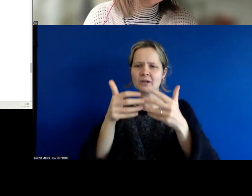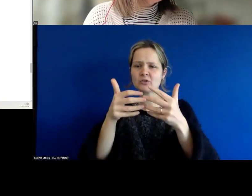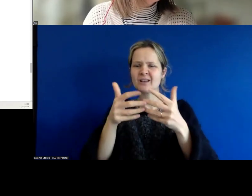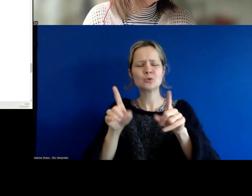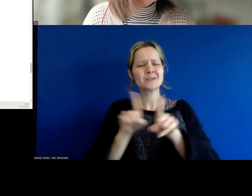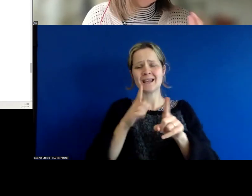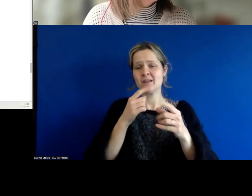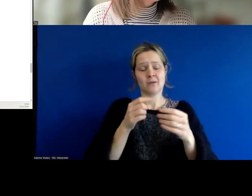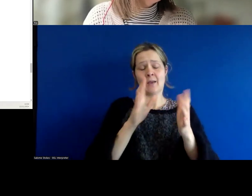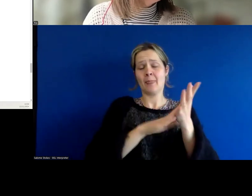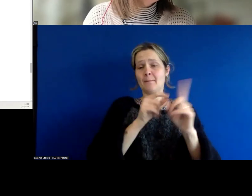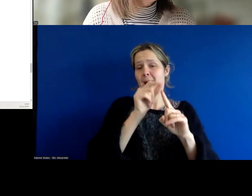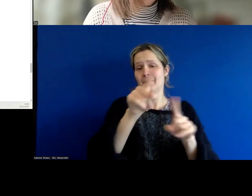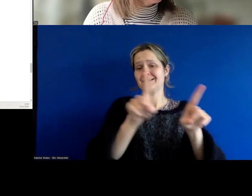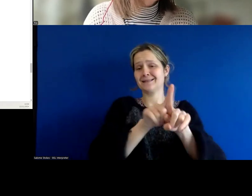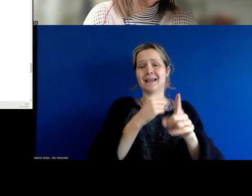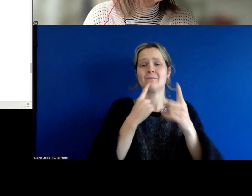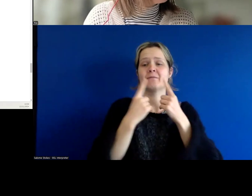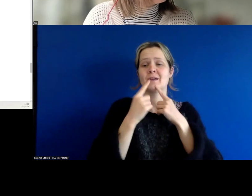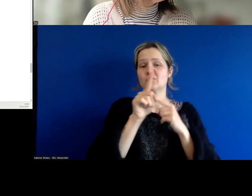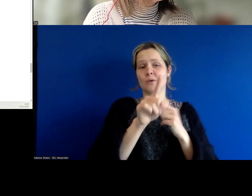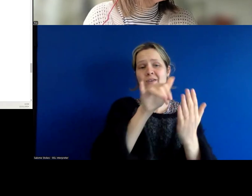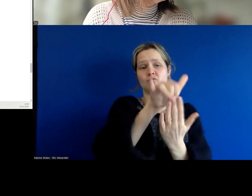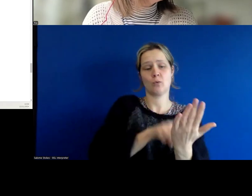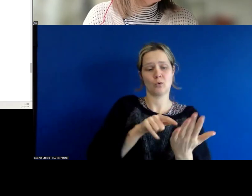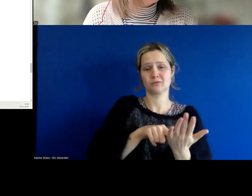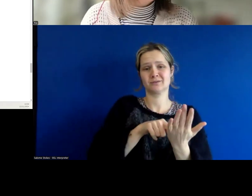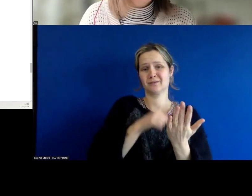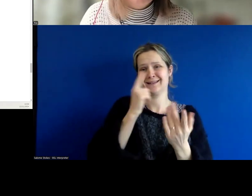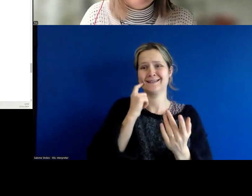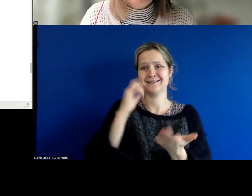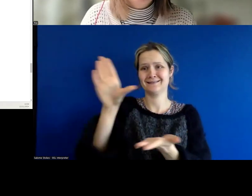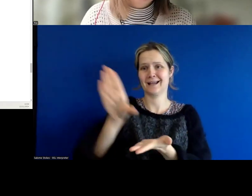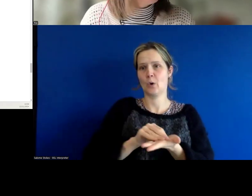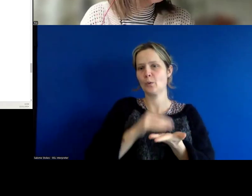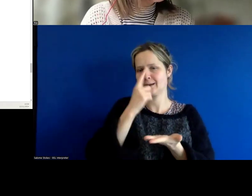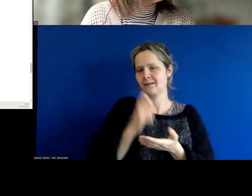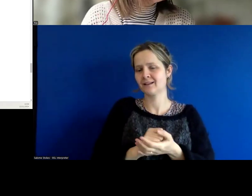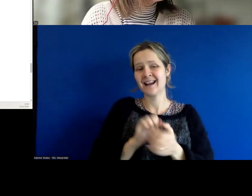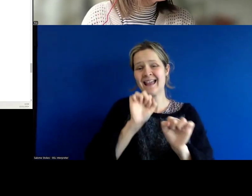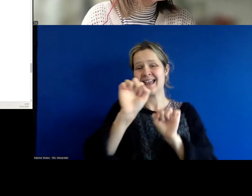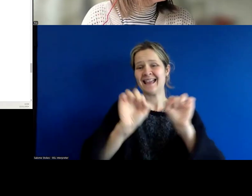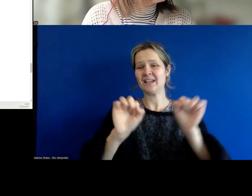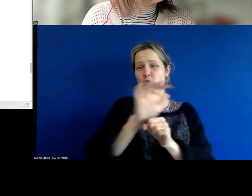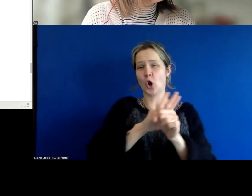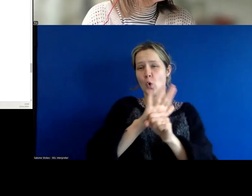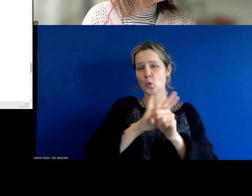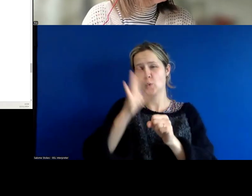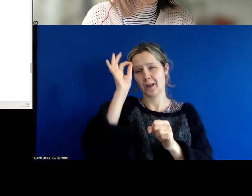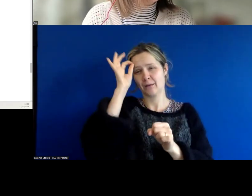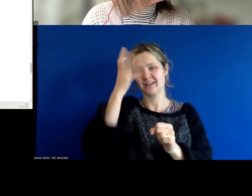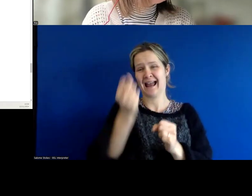map, but available as a report that you can extract or download. There are a report available for every local authority district